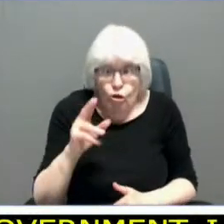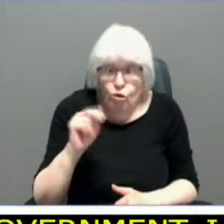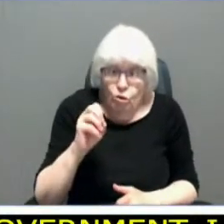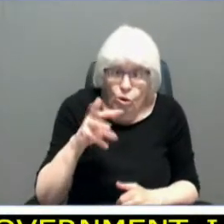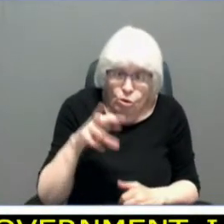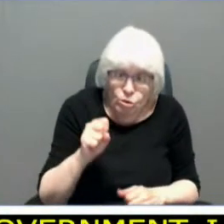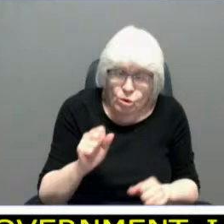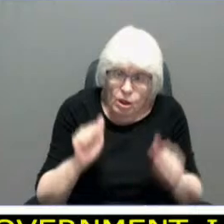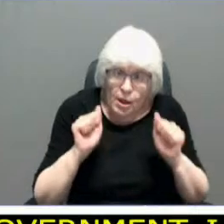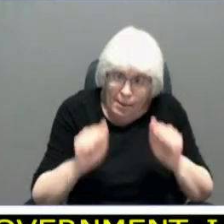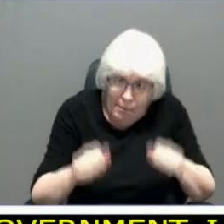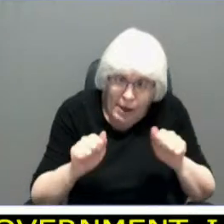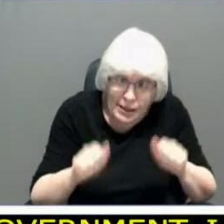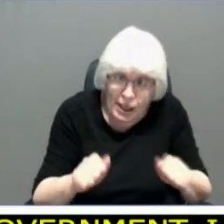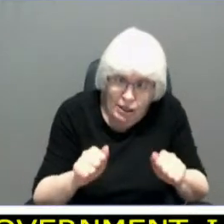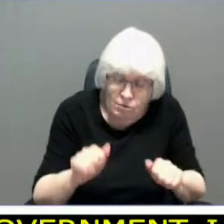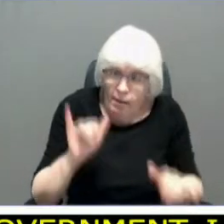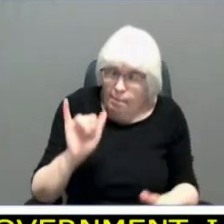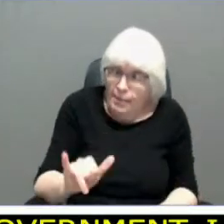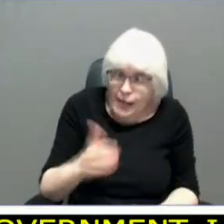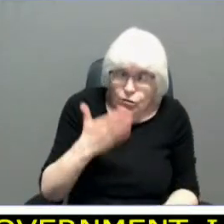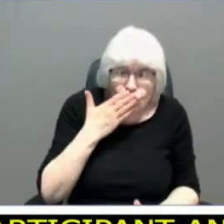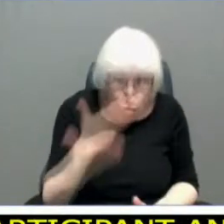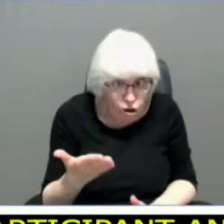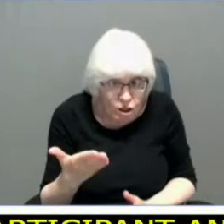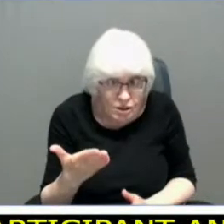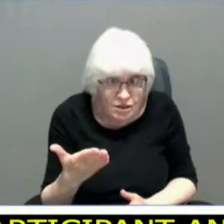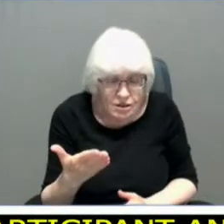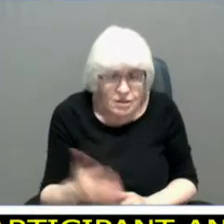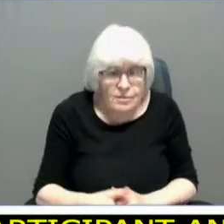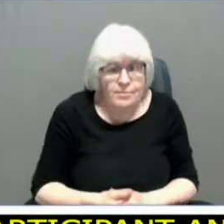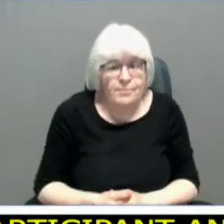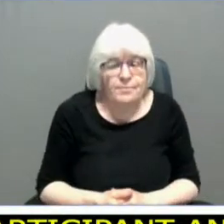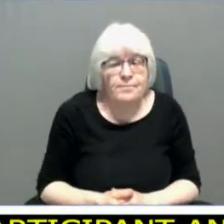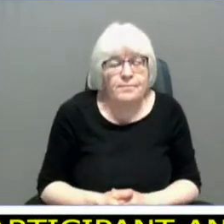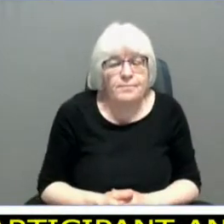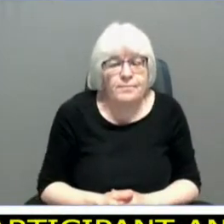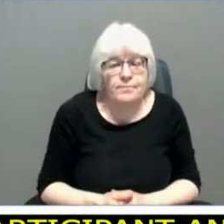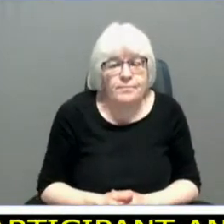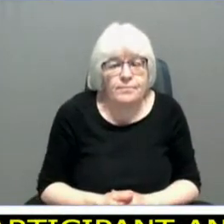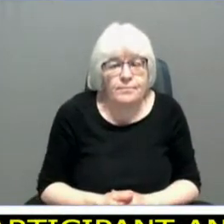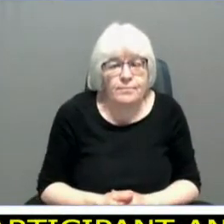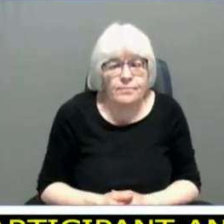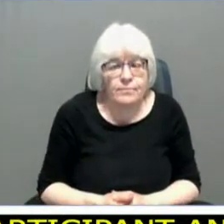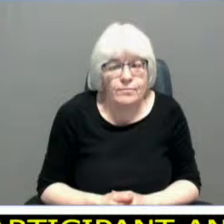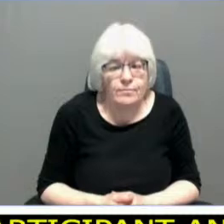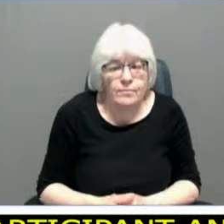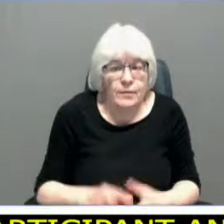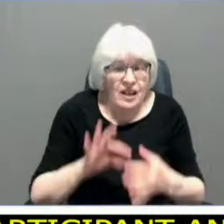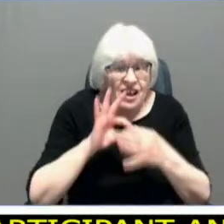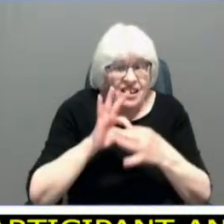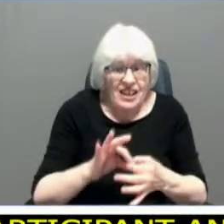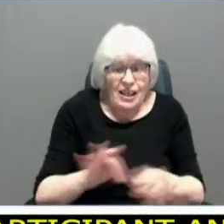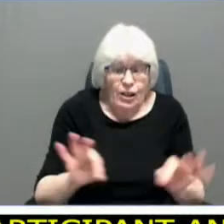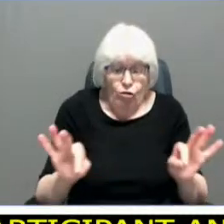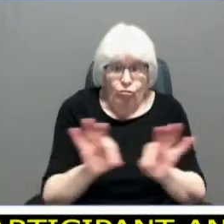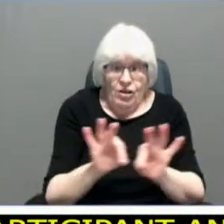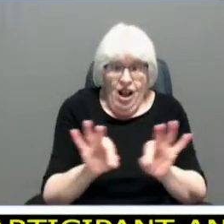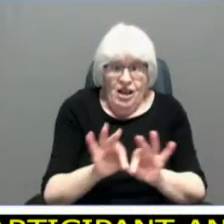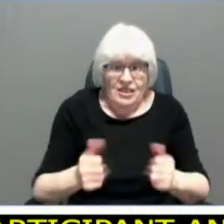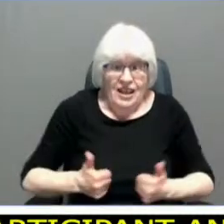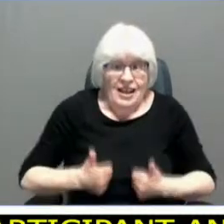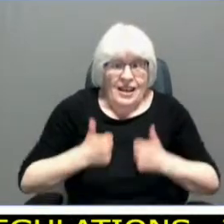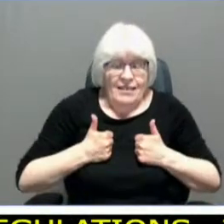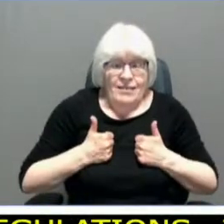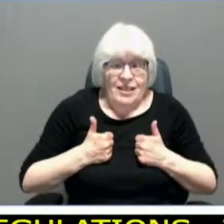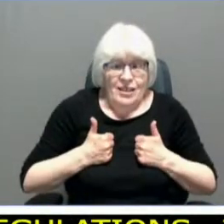very significant. And just back to, in terms of the cost of living at the day to day, the